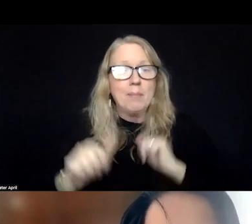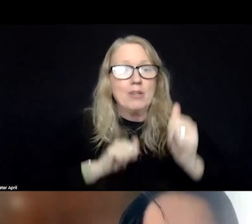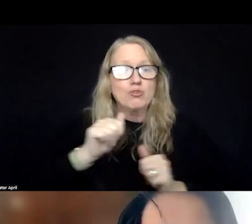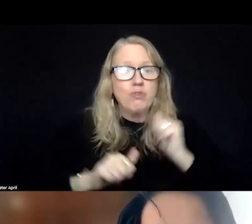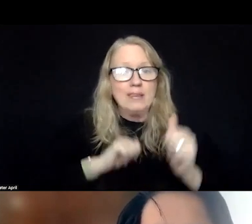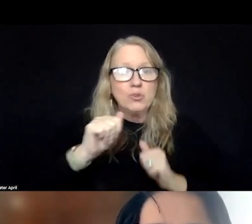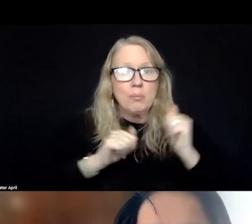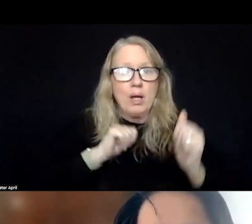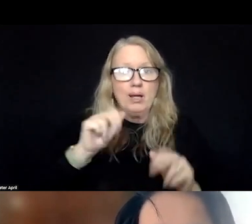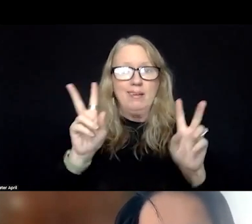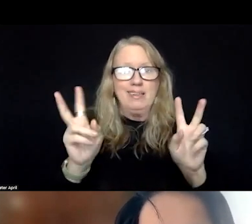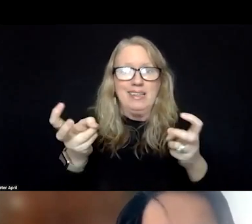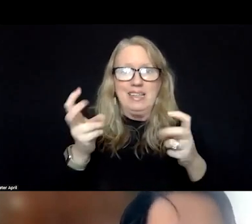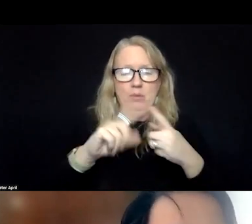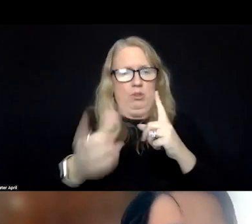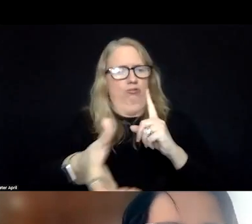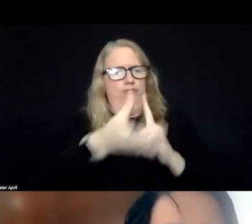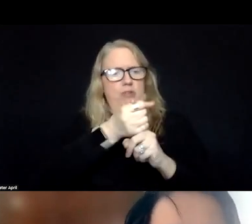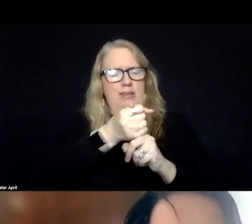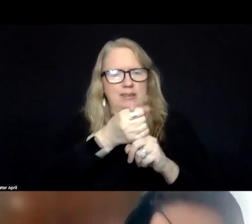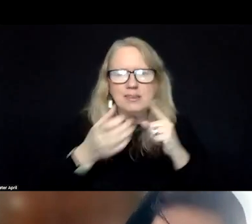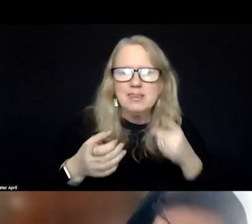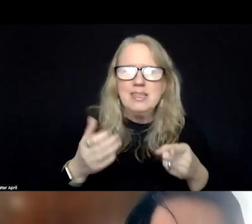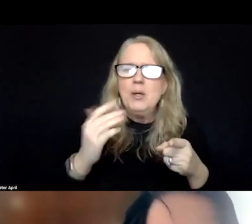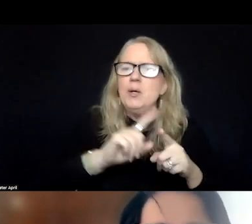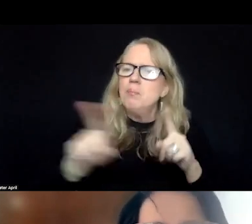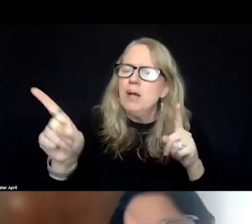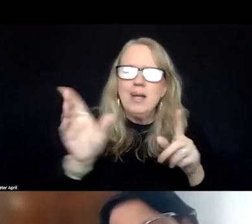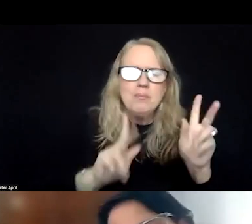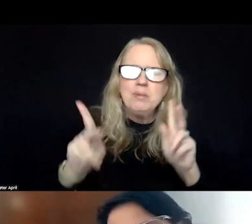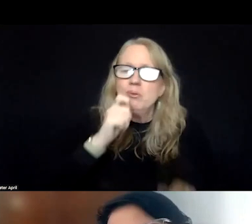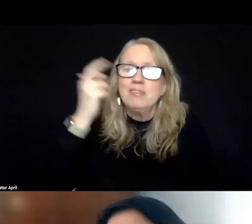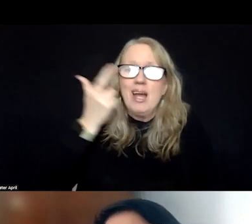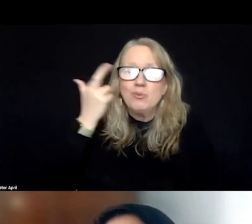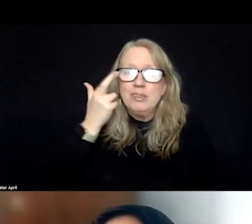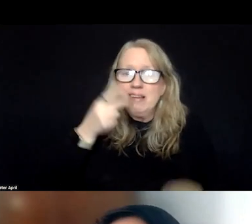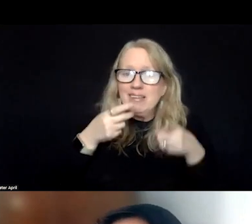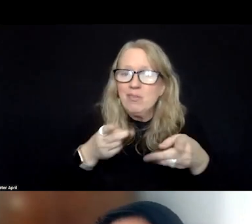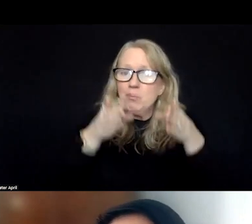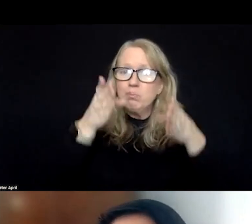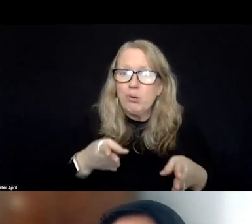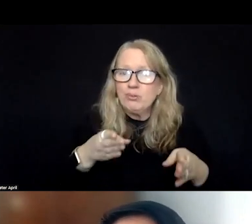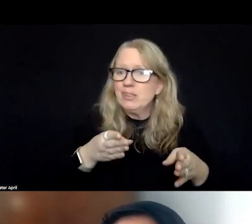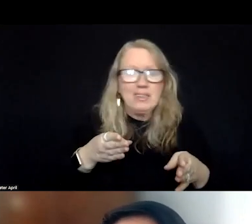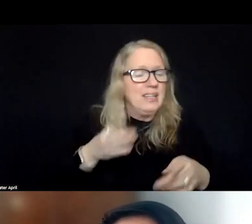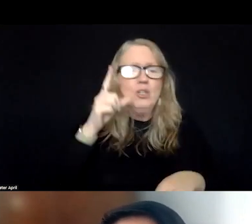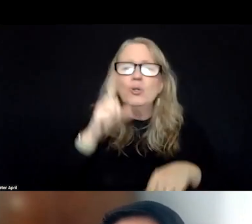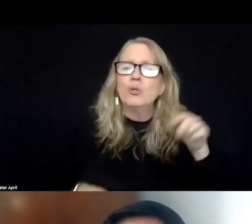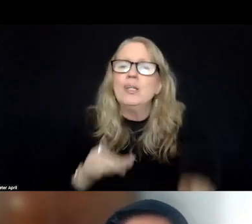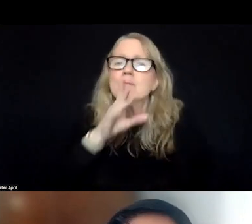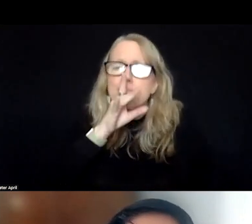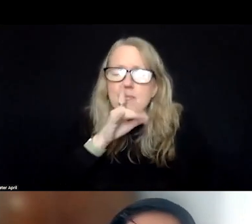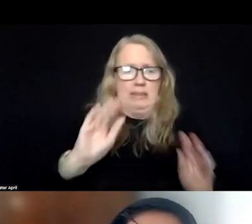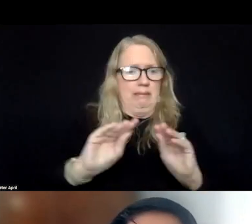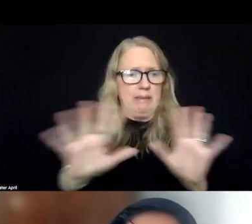was seen as, quote, arrestable but the people didn't realize that this person really couldn't articulate clearly that